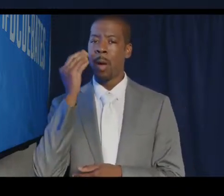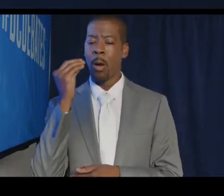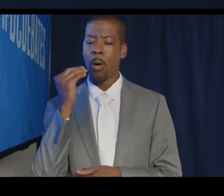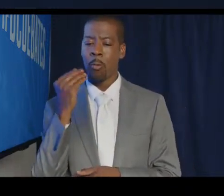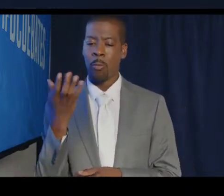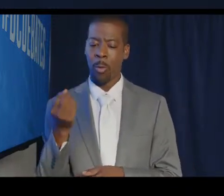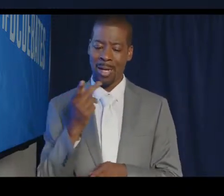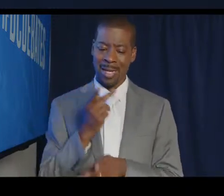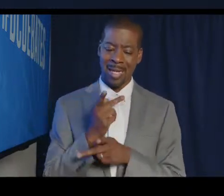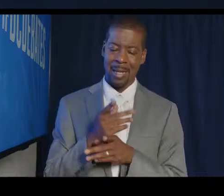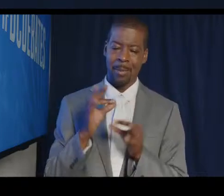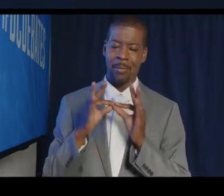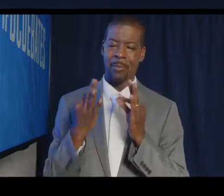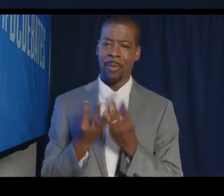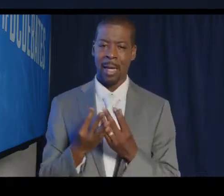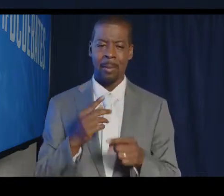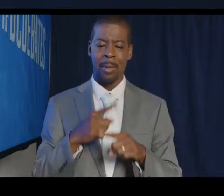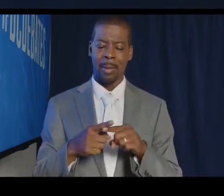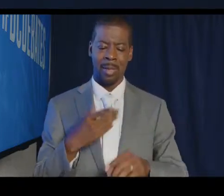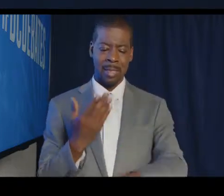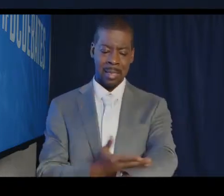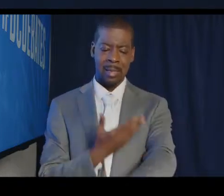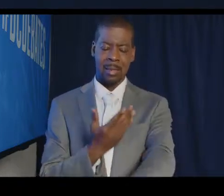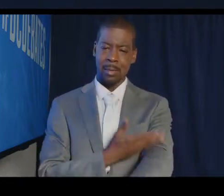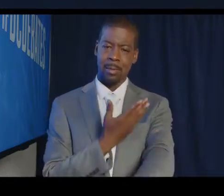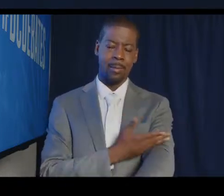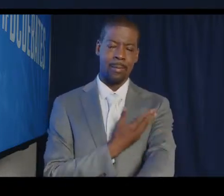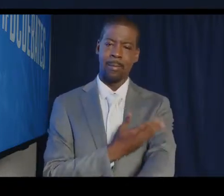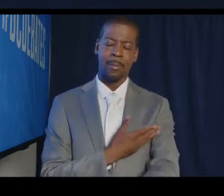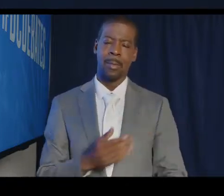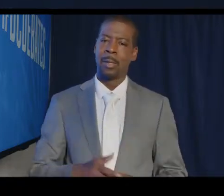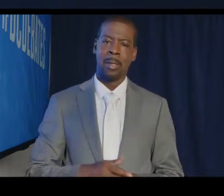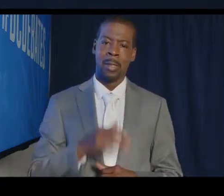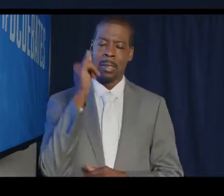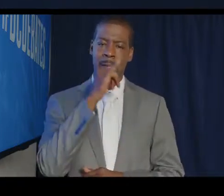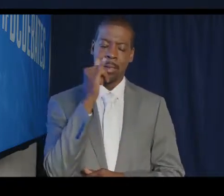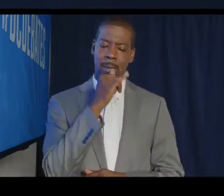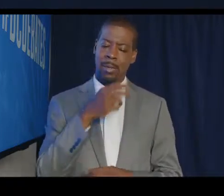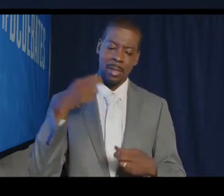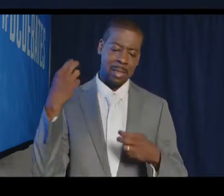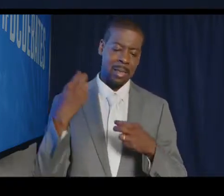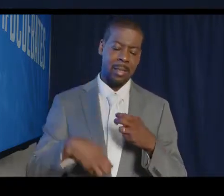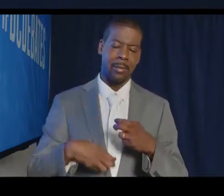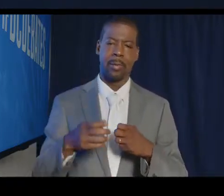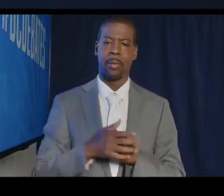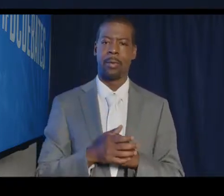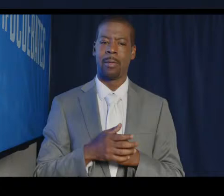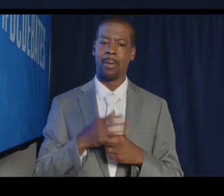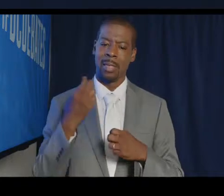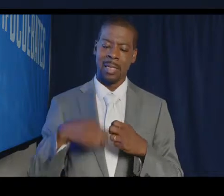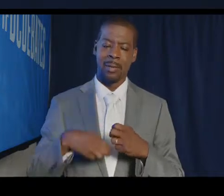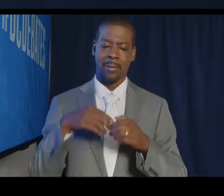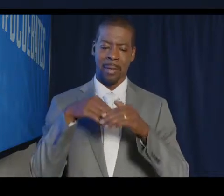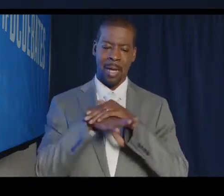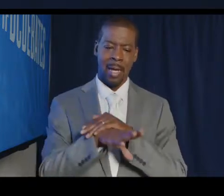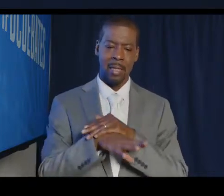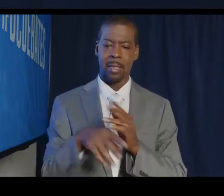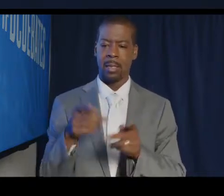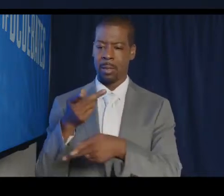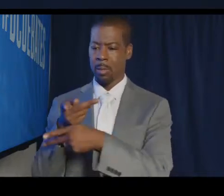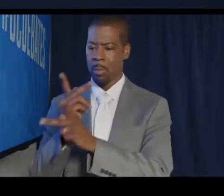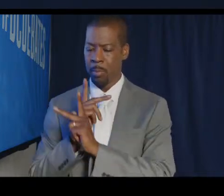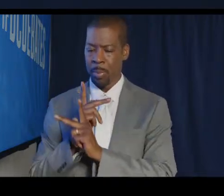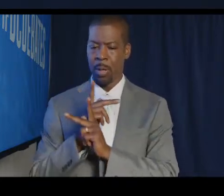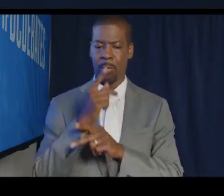but the repairs and the upkeep are too expensive for you to even get over that hurdle. It's really hard to get access to capital from banks to do those types